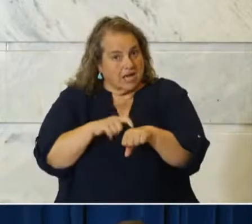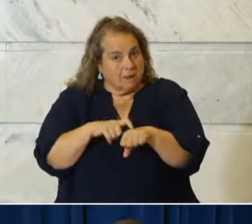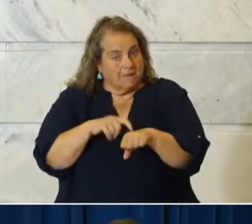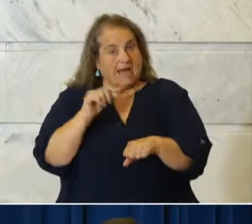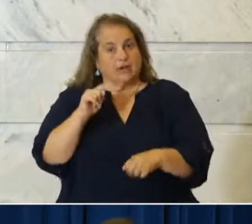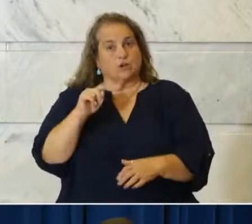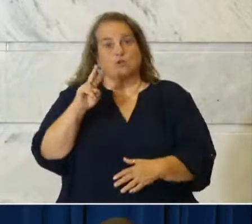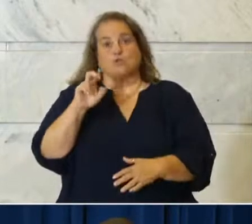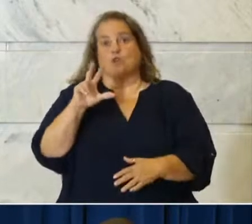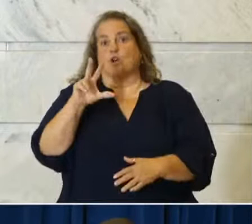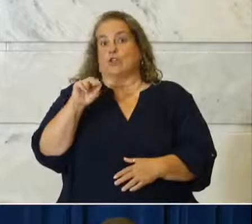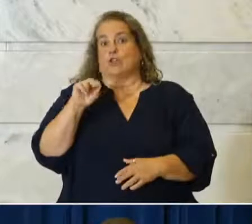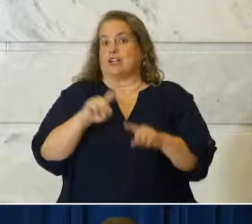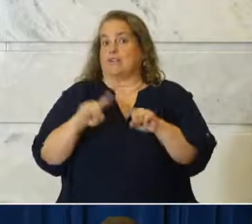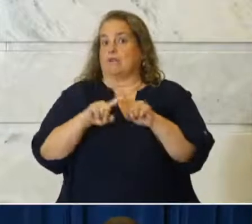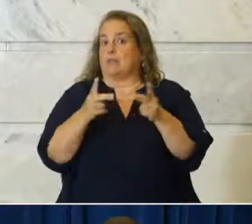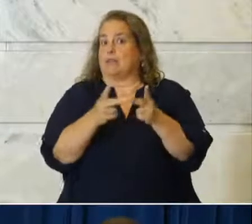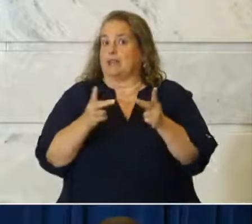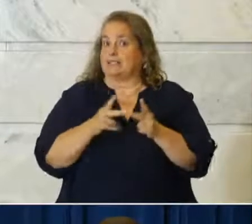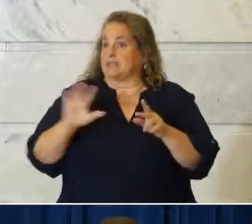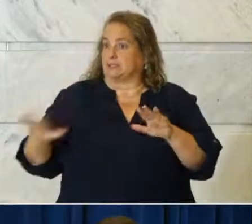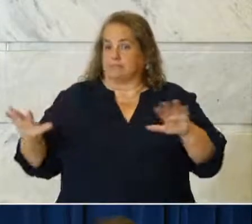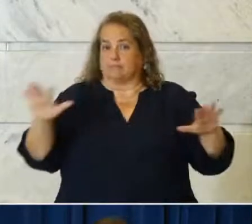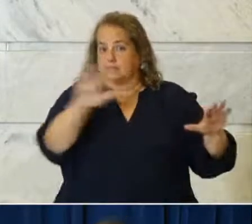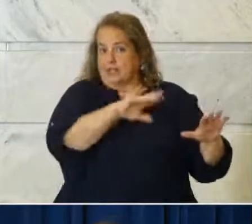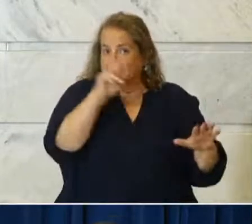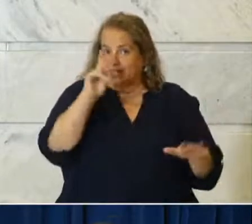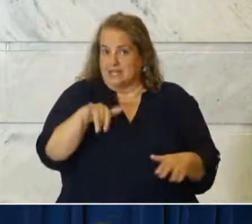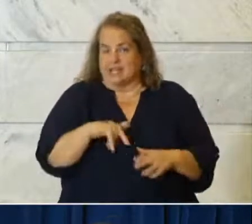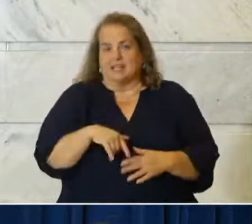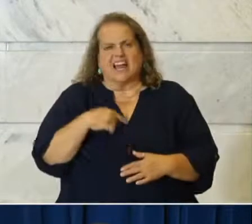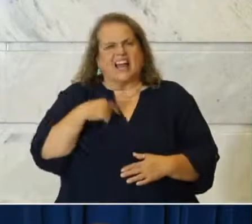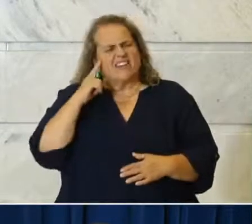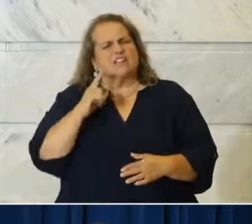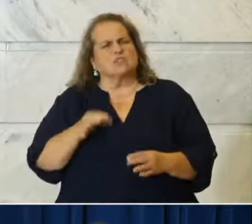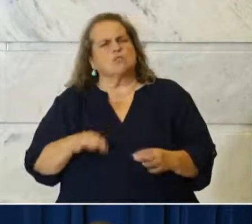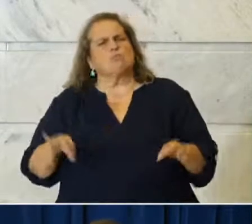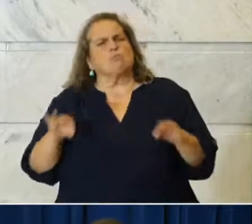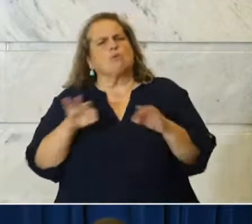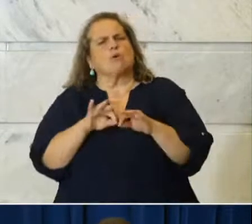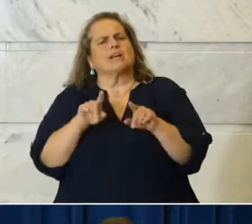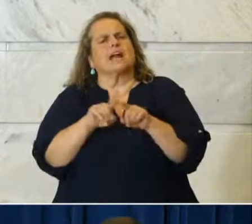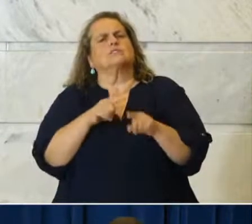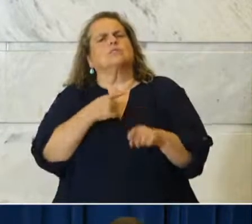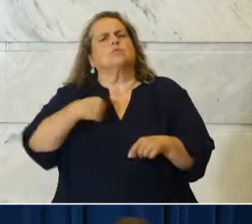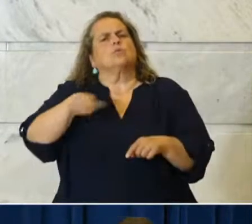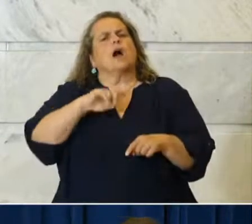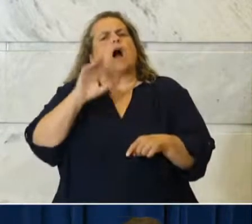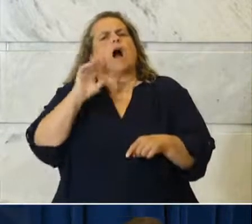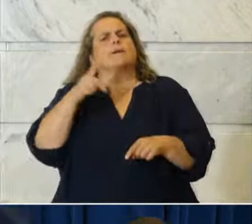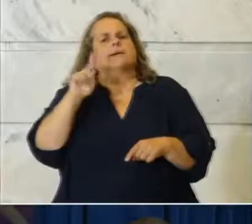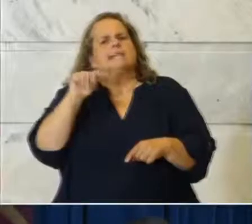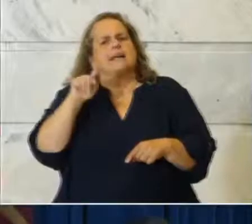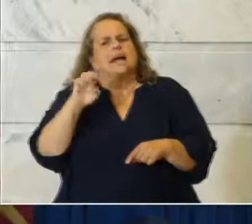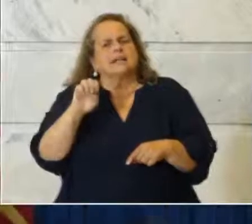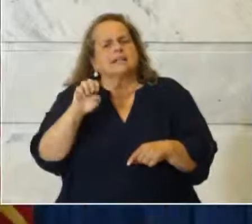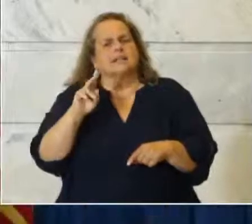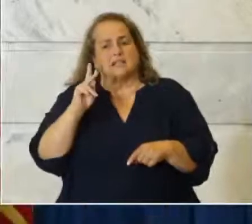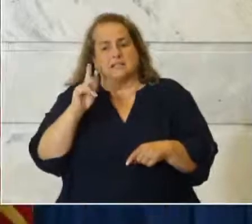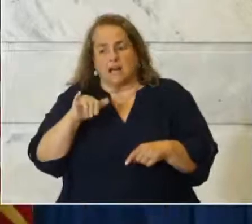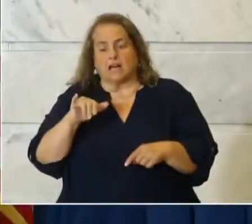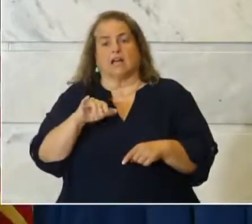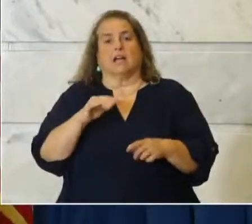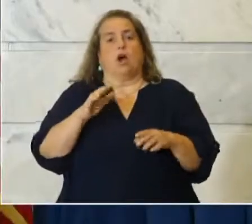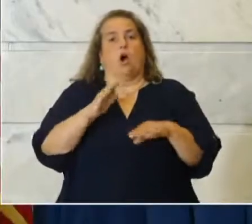230 facilities. I think it's important as we get together to update the Commonwealth on all types of things that we continue to look